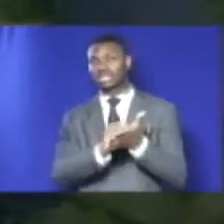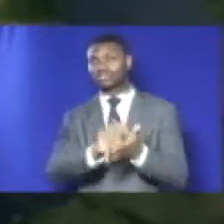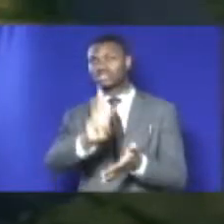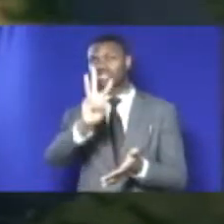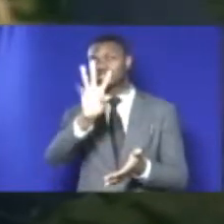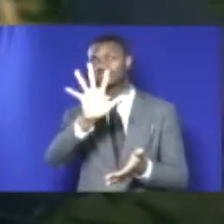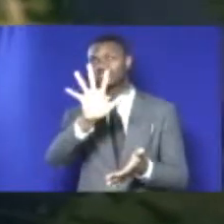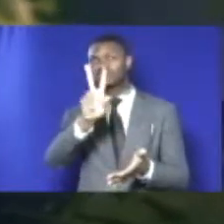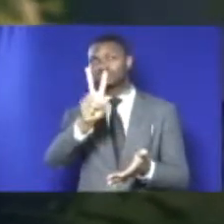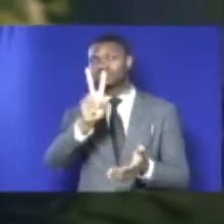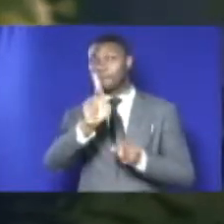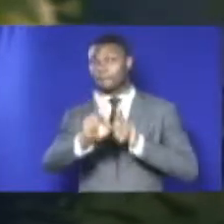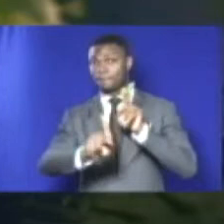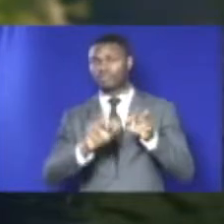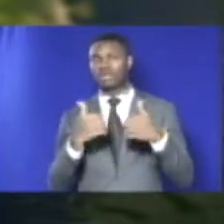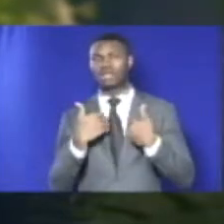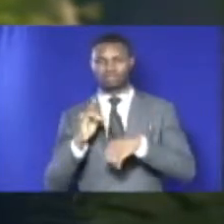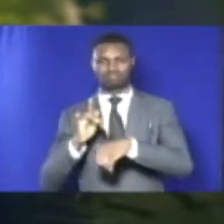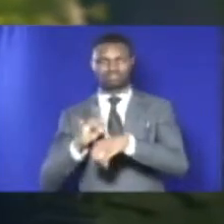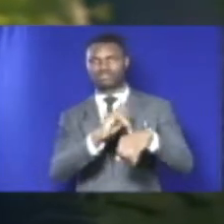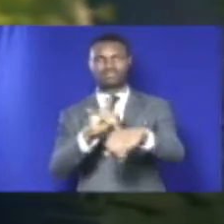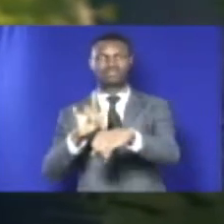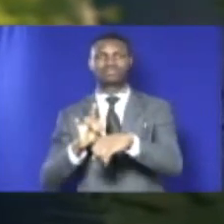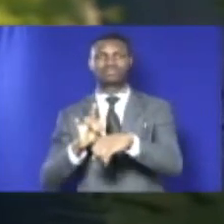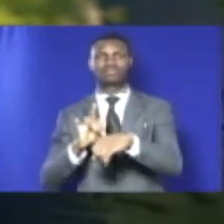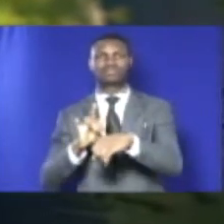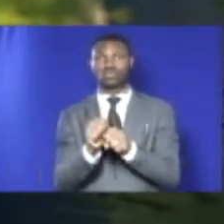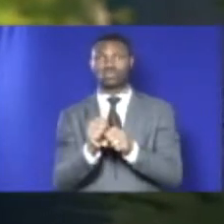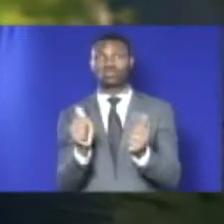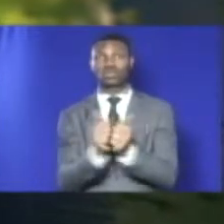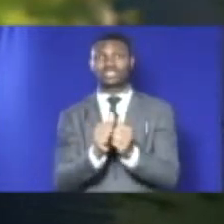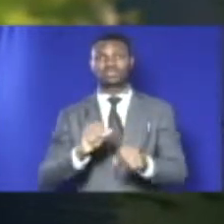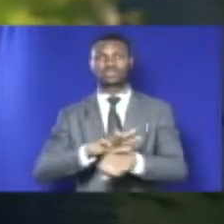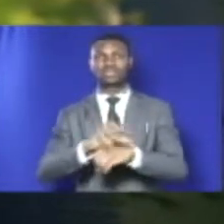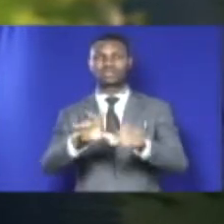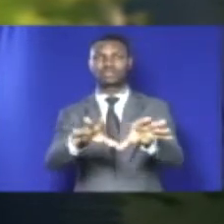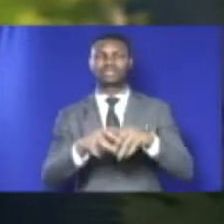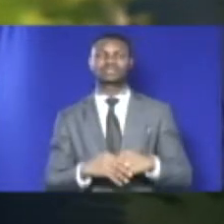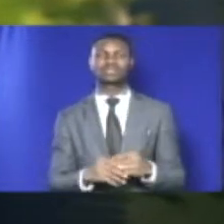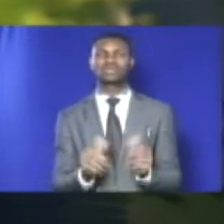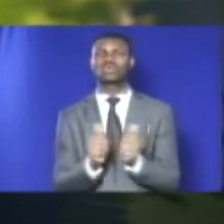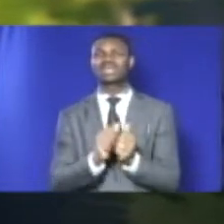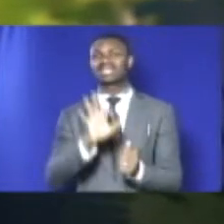382,652 persons have been infected with coronavirus, with